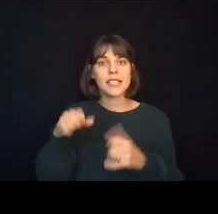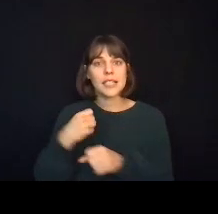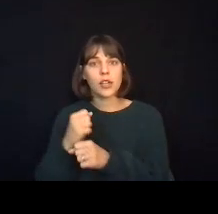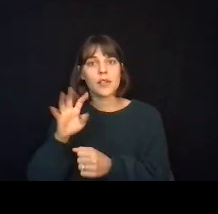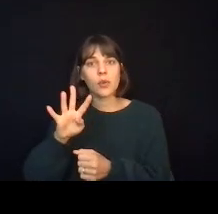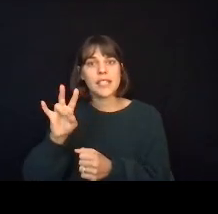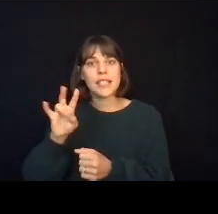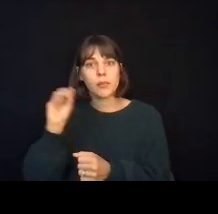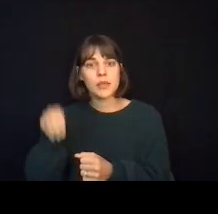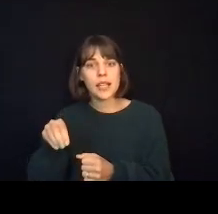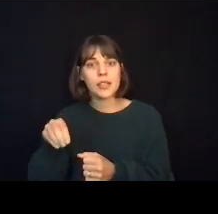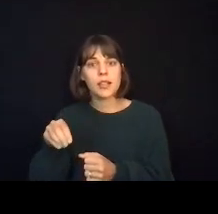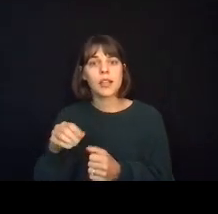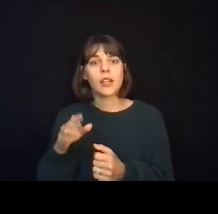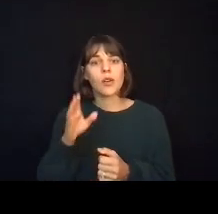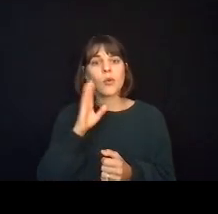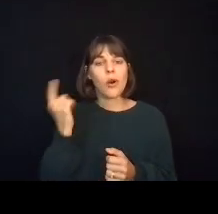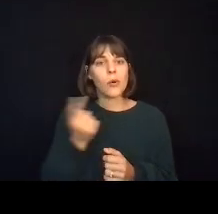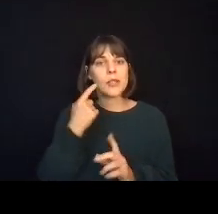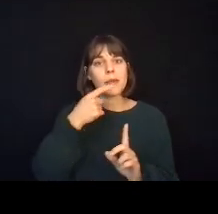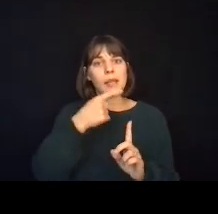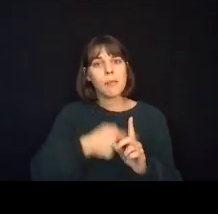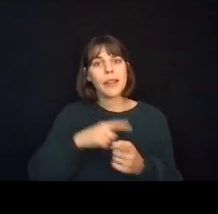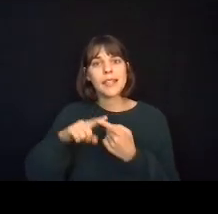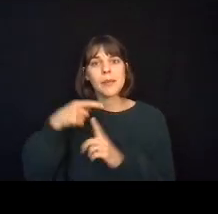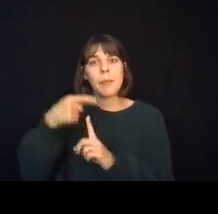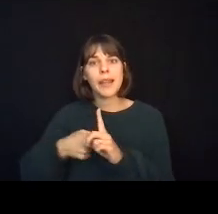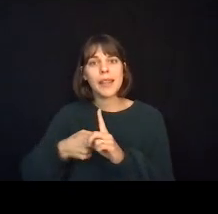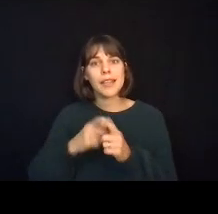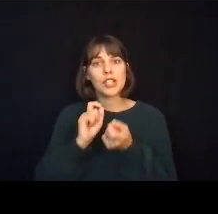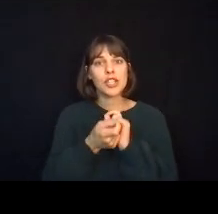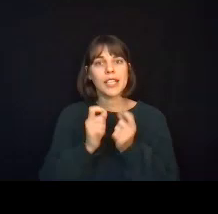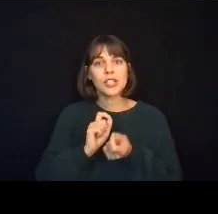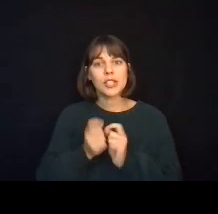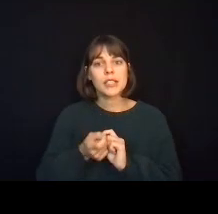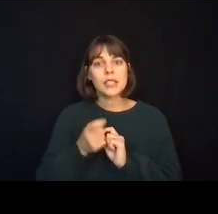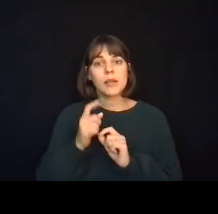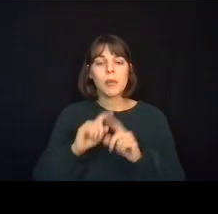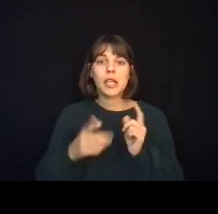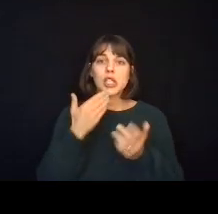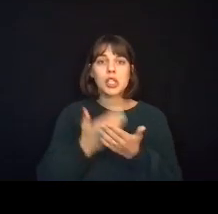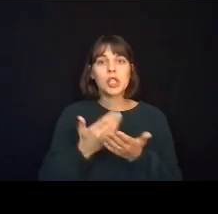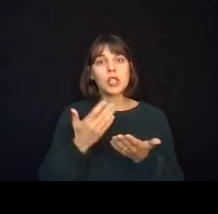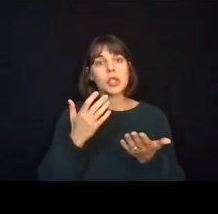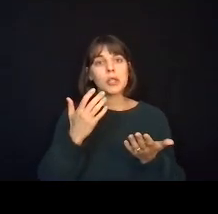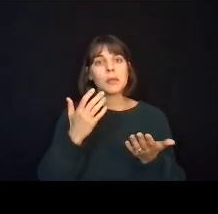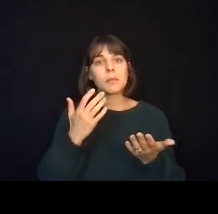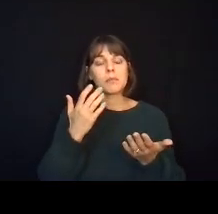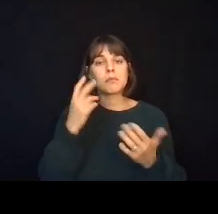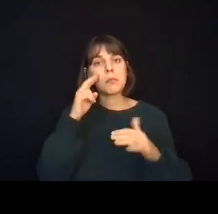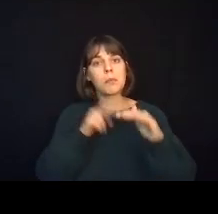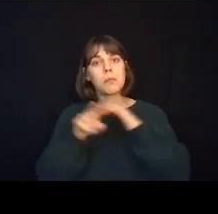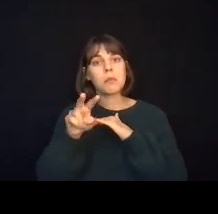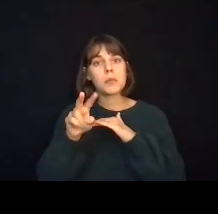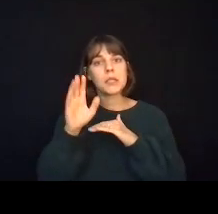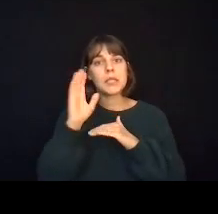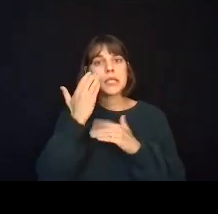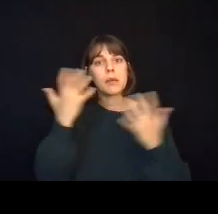be month-to-month variability with that, especially with detours and the closures that are happening, but a good sign that so far we're pretty much in line with previous